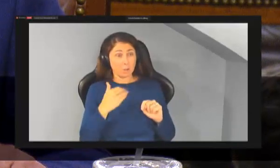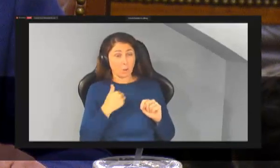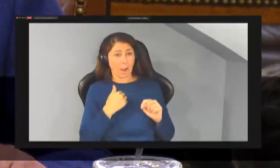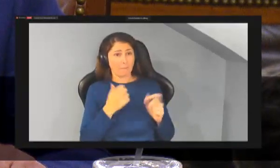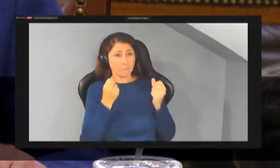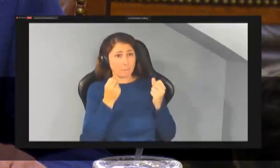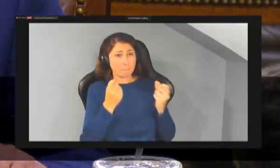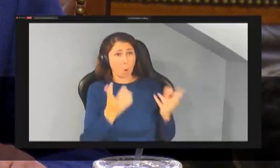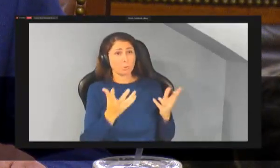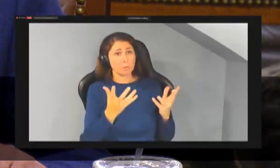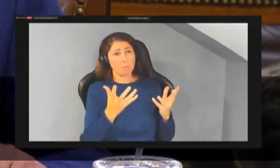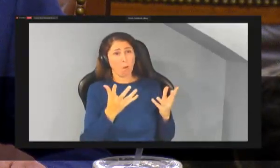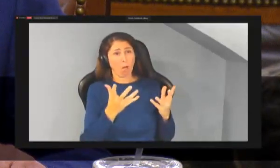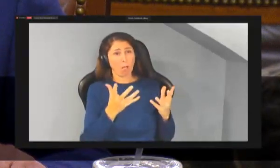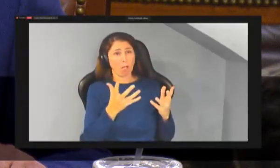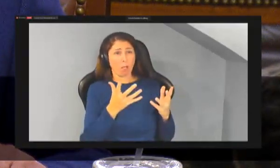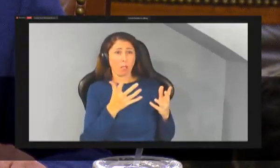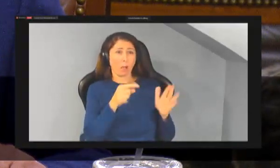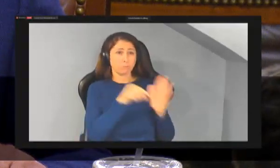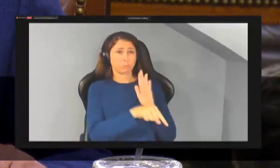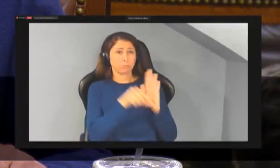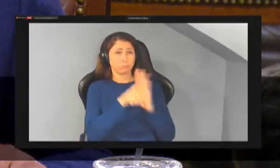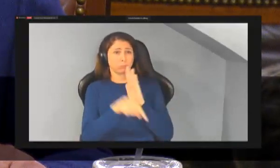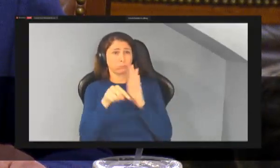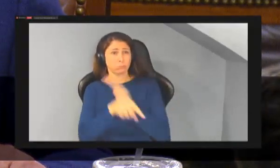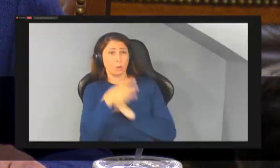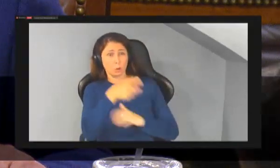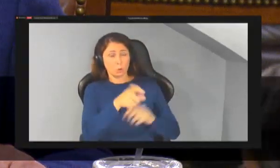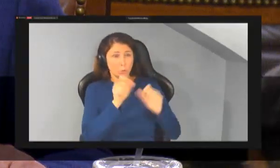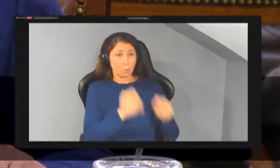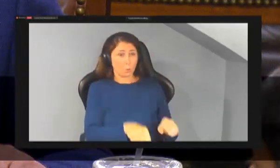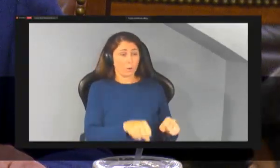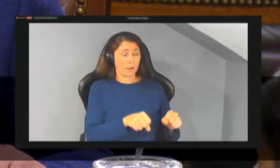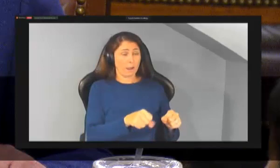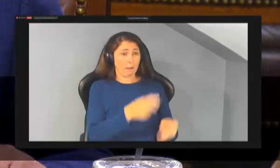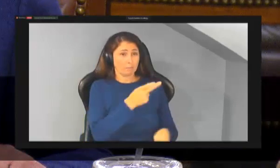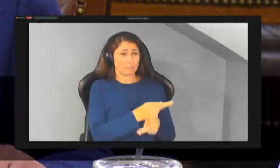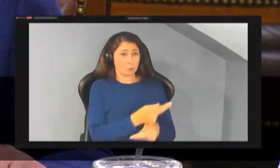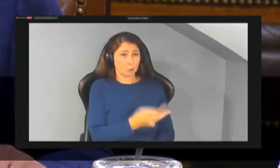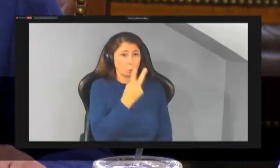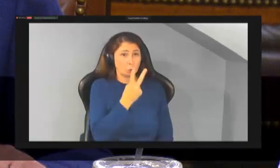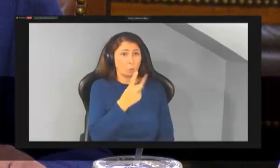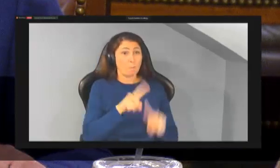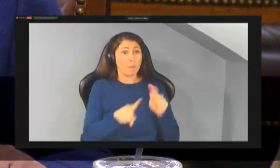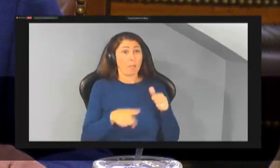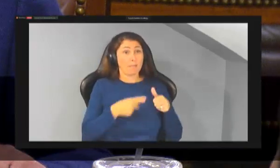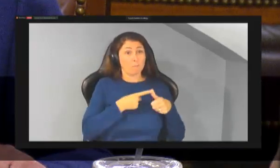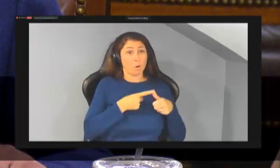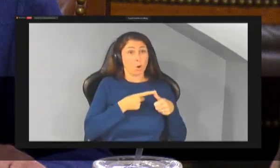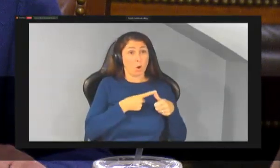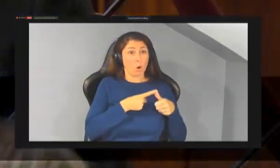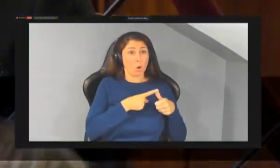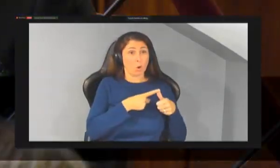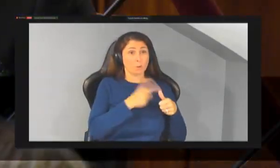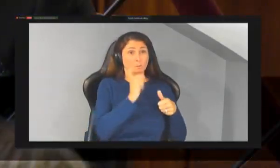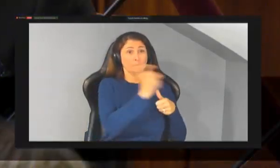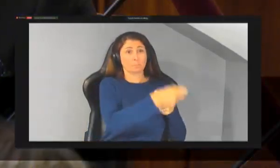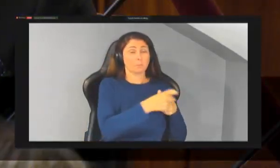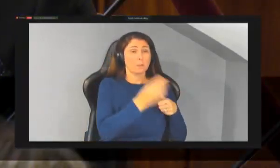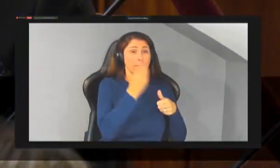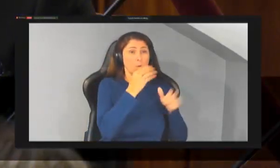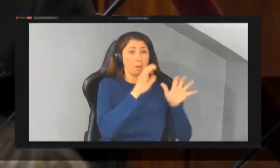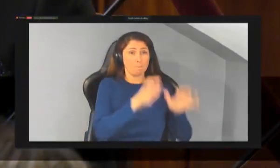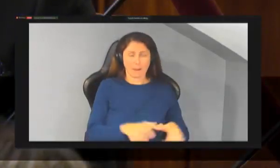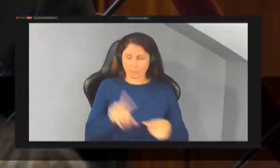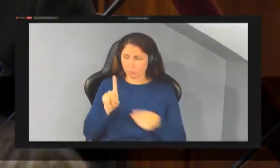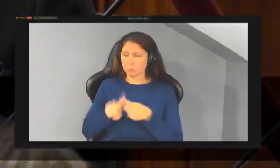tag, you can bag 2 of them. But the first one goes to a food bank. In order to participate in our